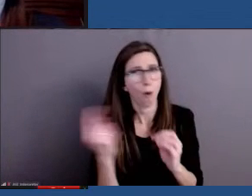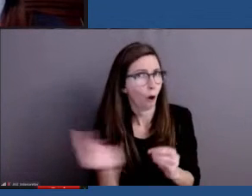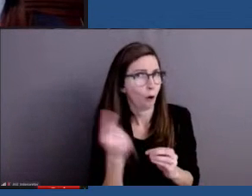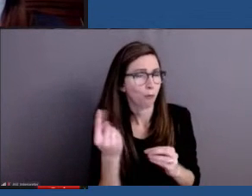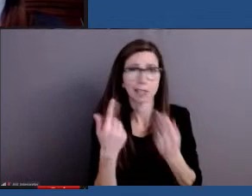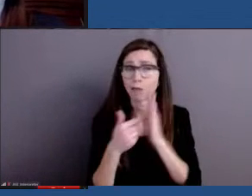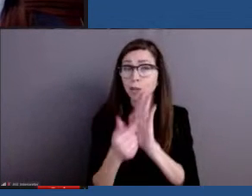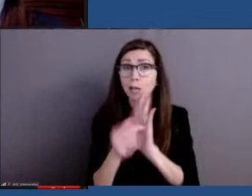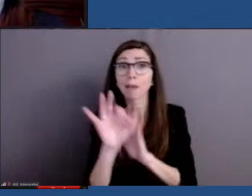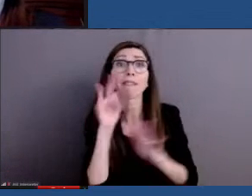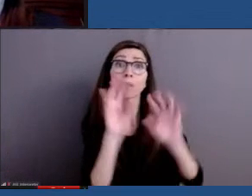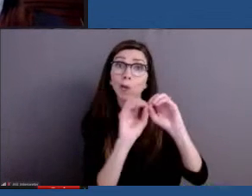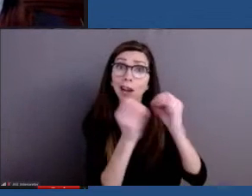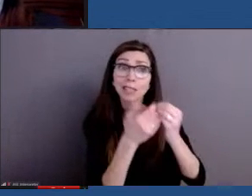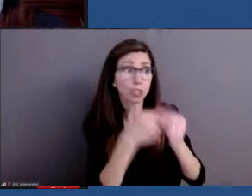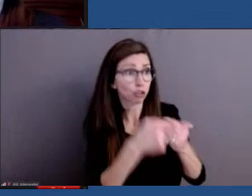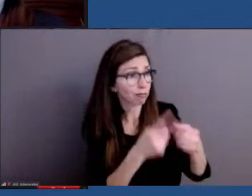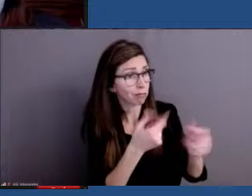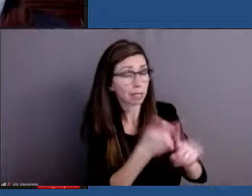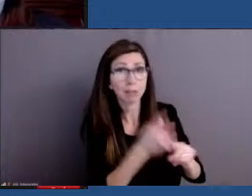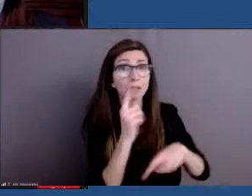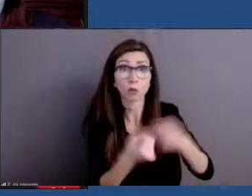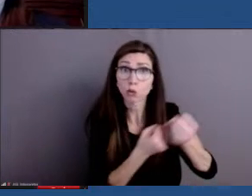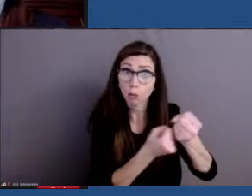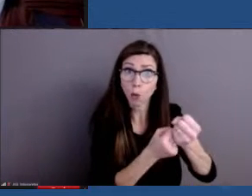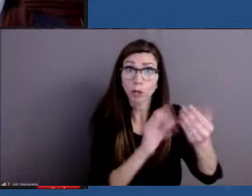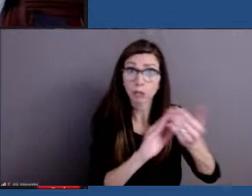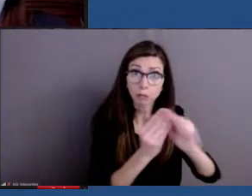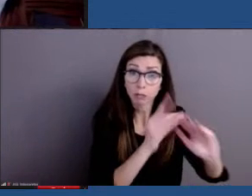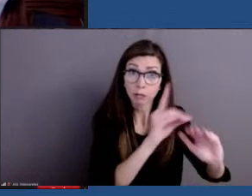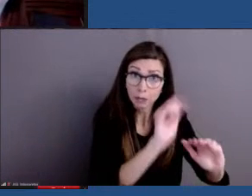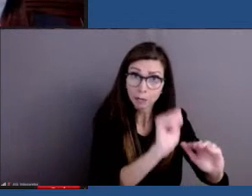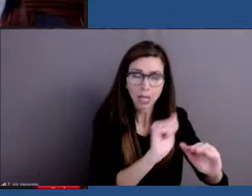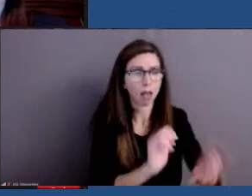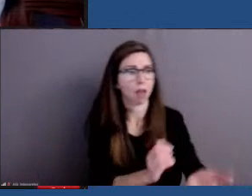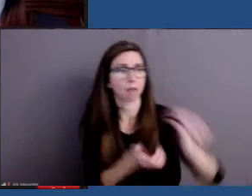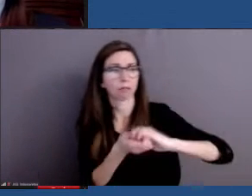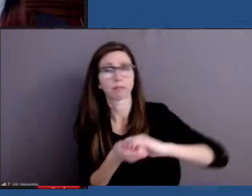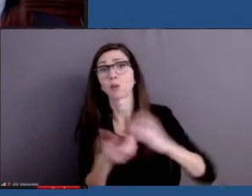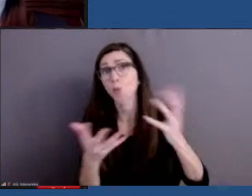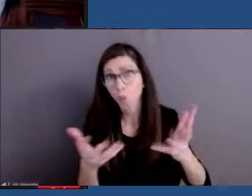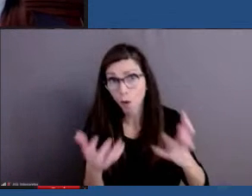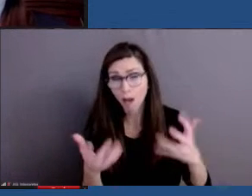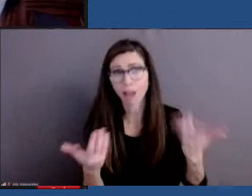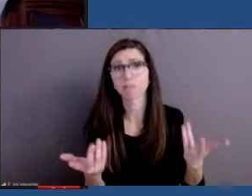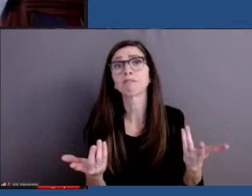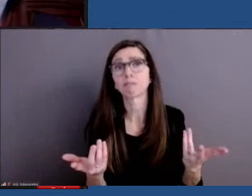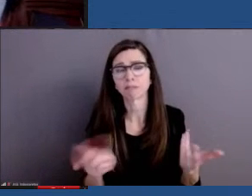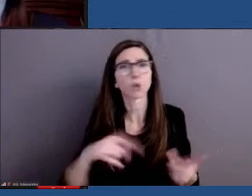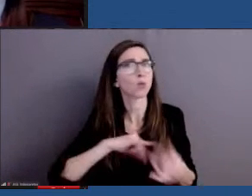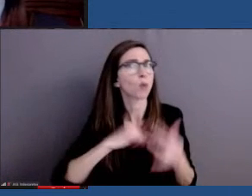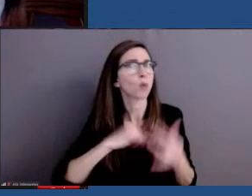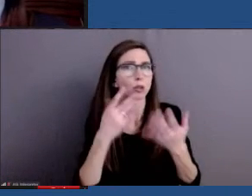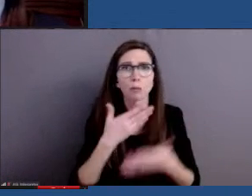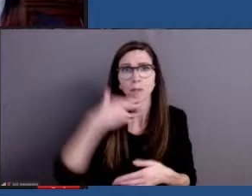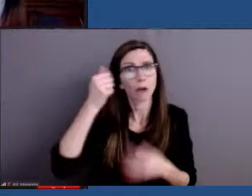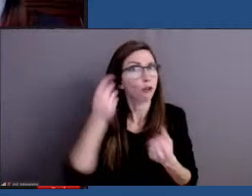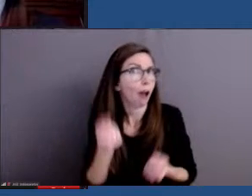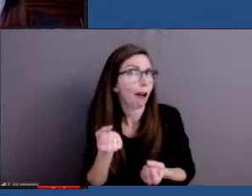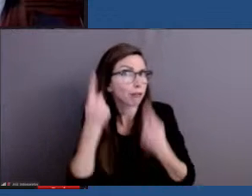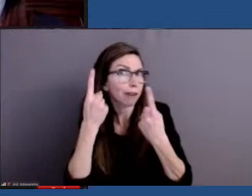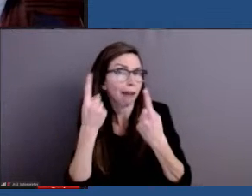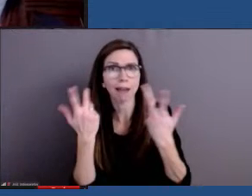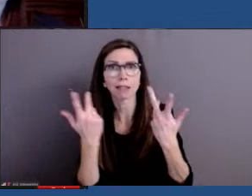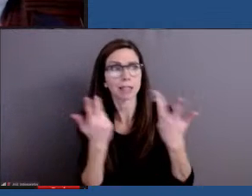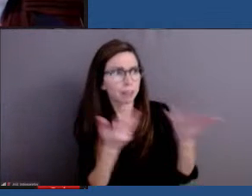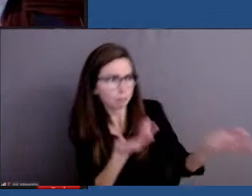in Ottawa. To better include the perspectives and experiences of persons with disabilities in our planning and design, it's very important